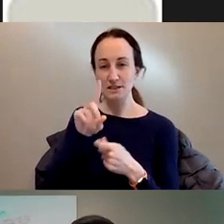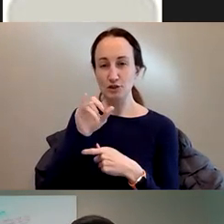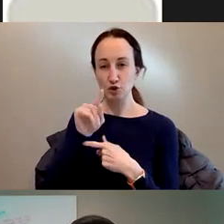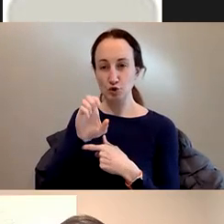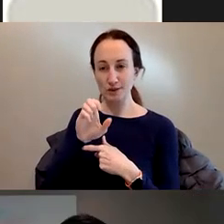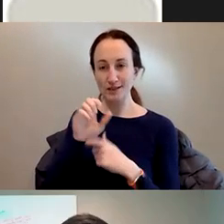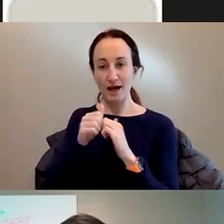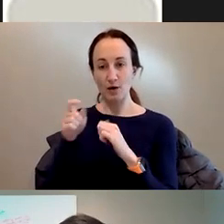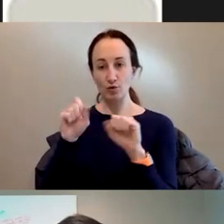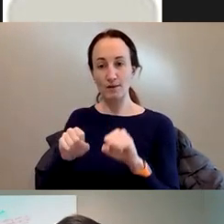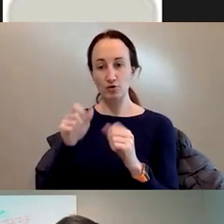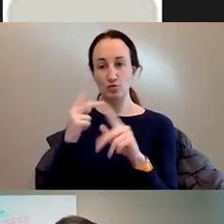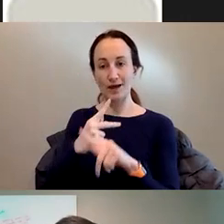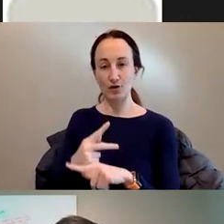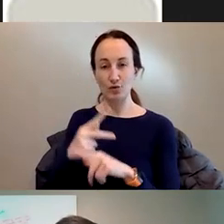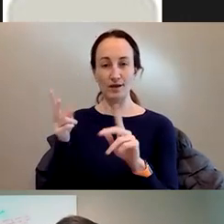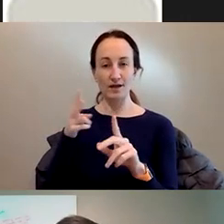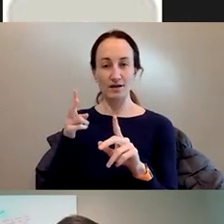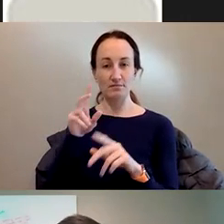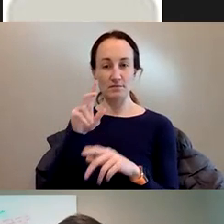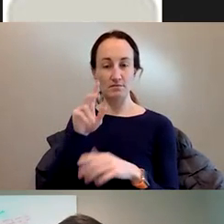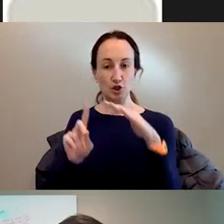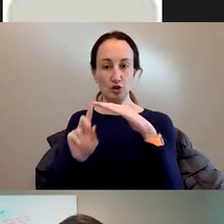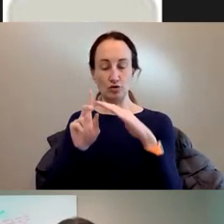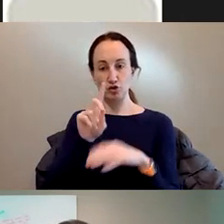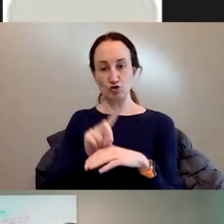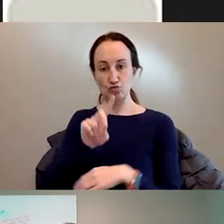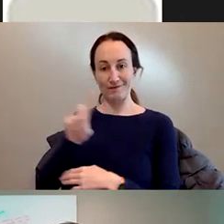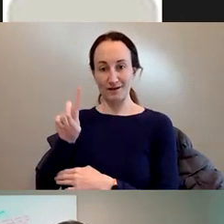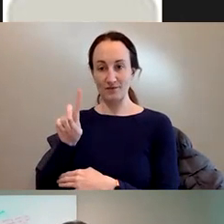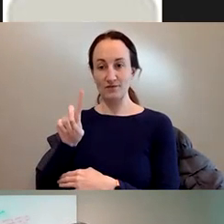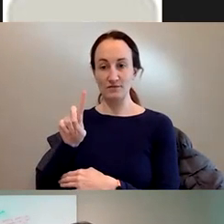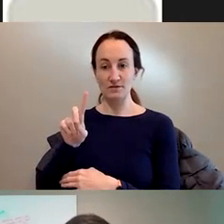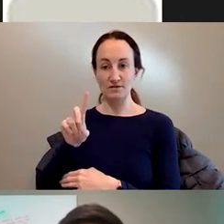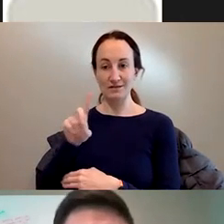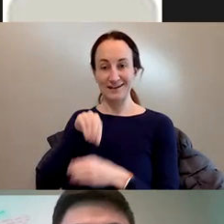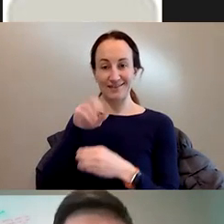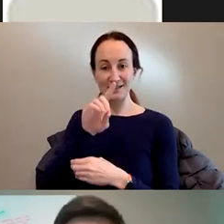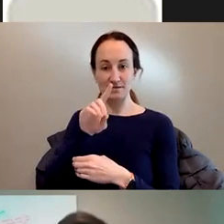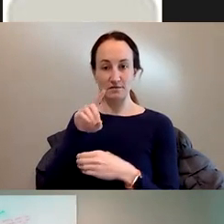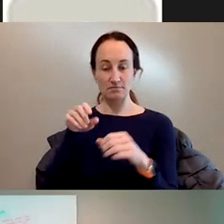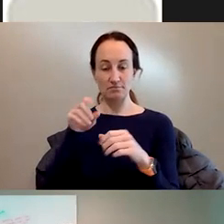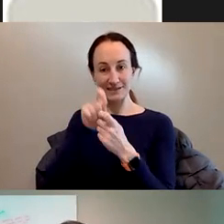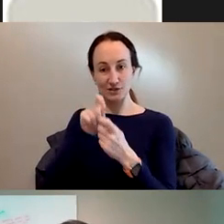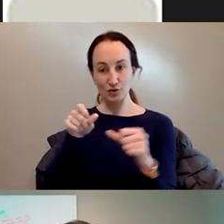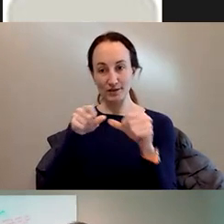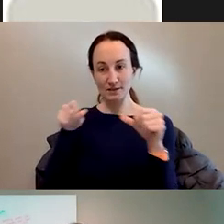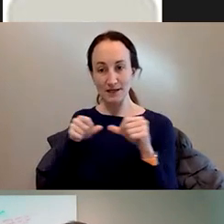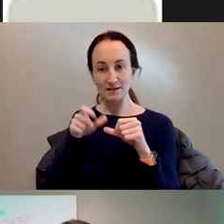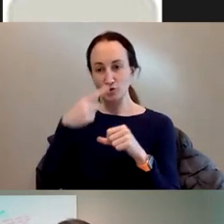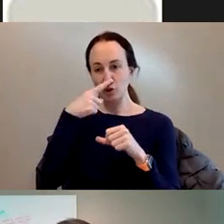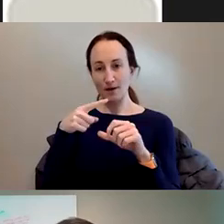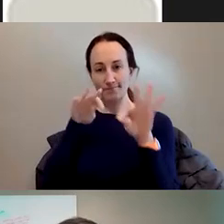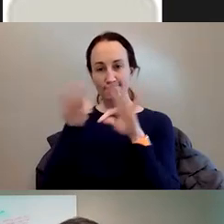do that? All right, that's a great question. So exactly because the sequence space